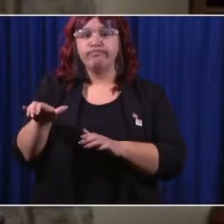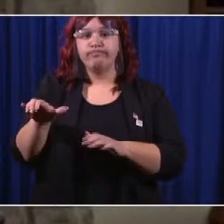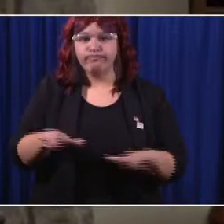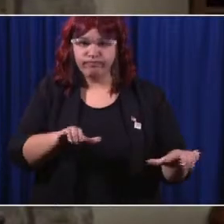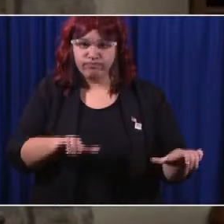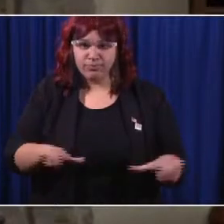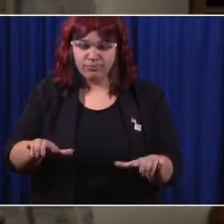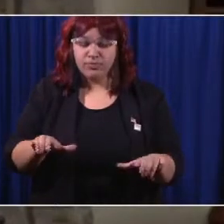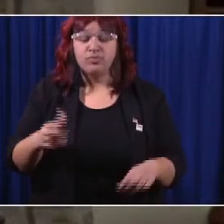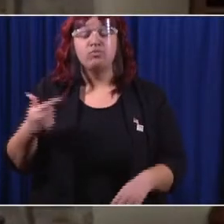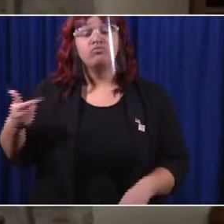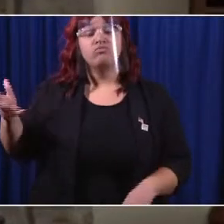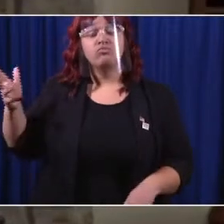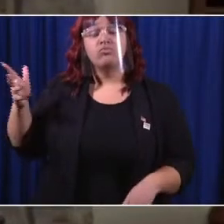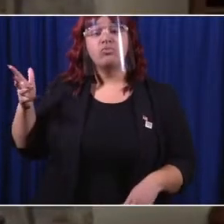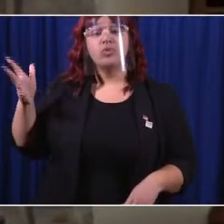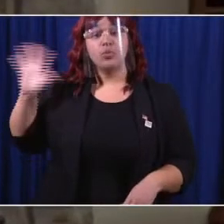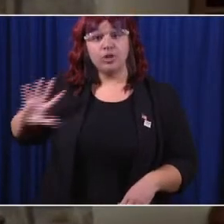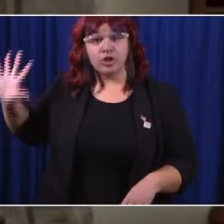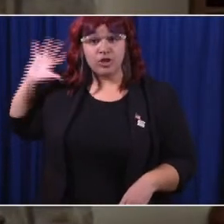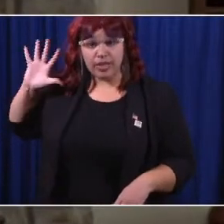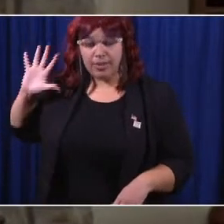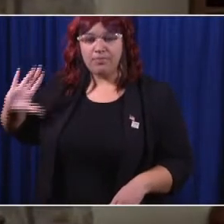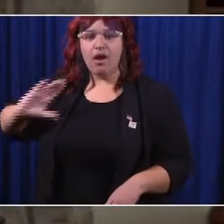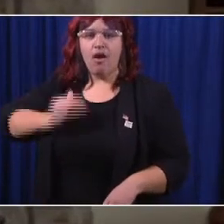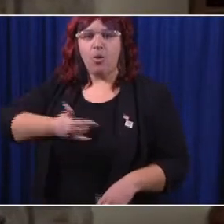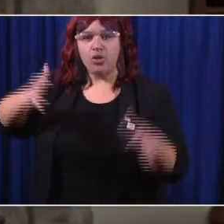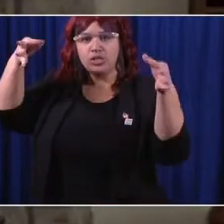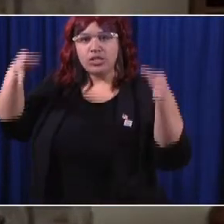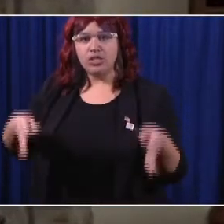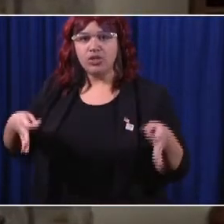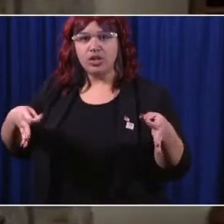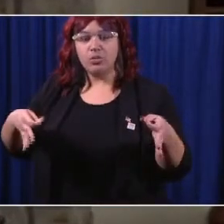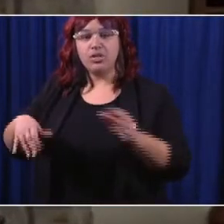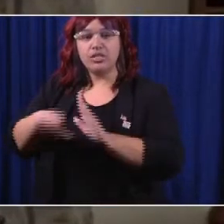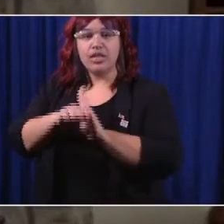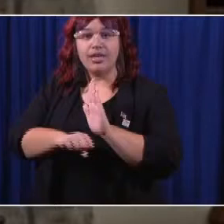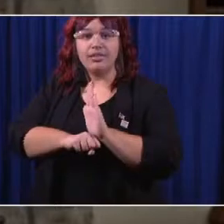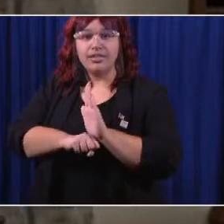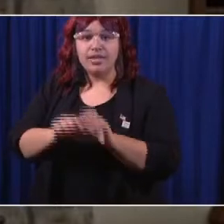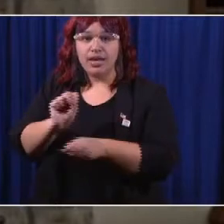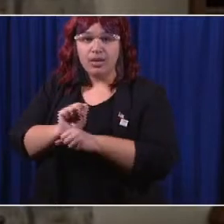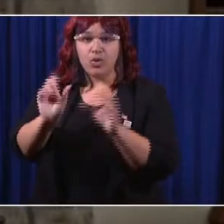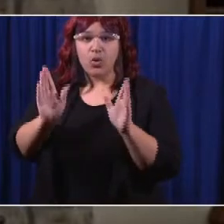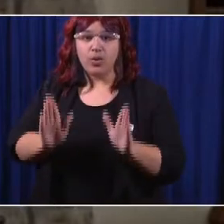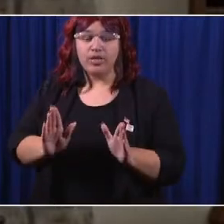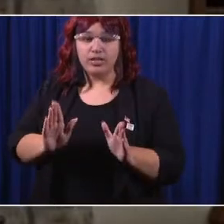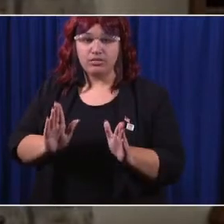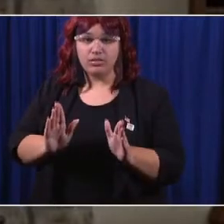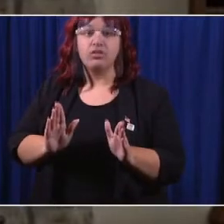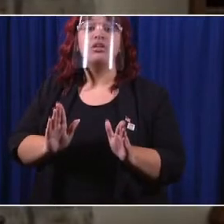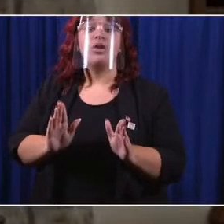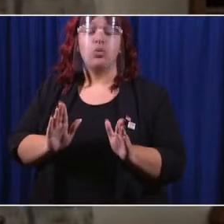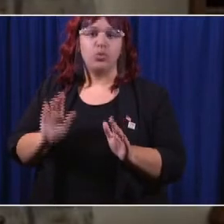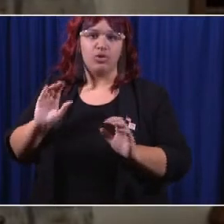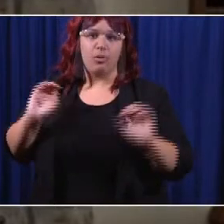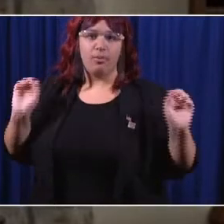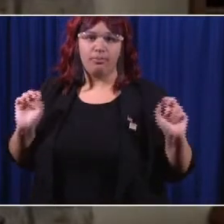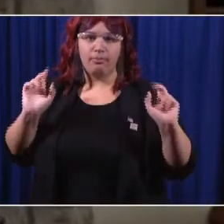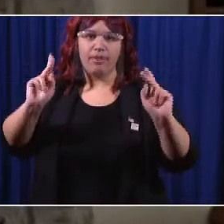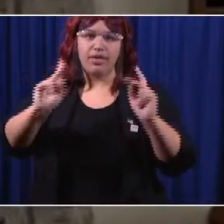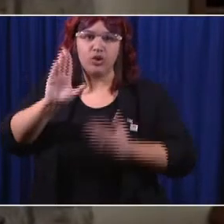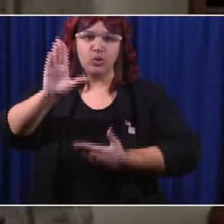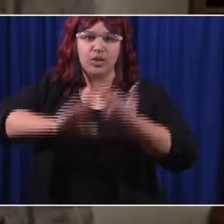originally stated that beginning January 4th, state employees would start returning to work